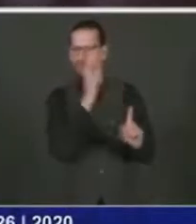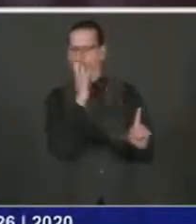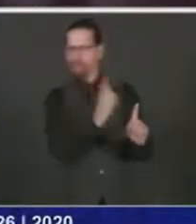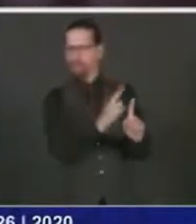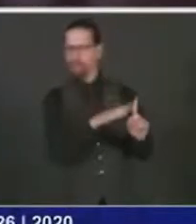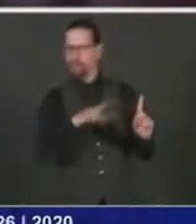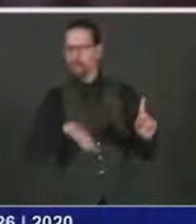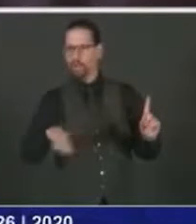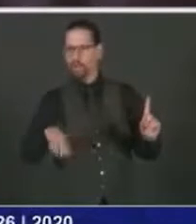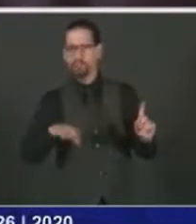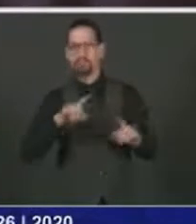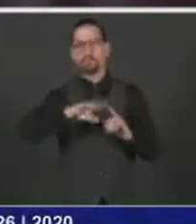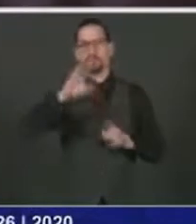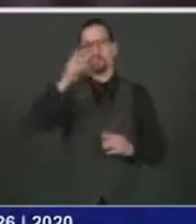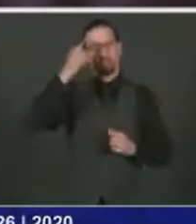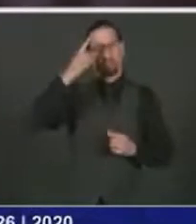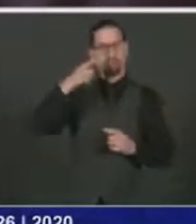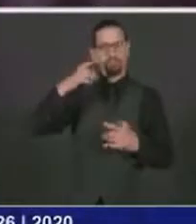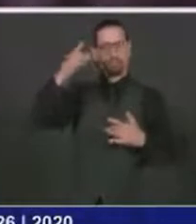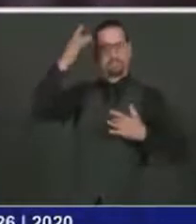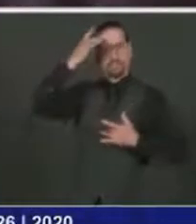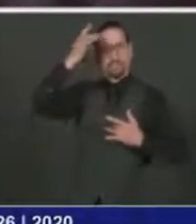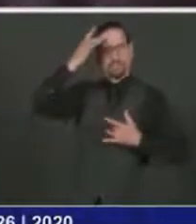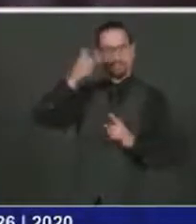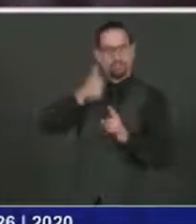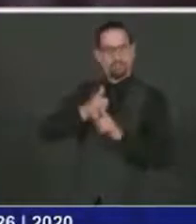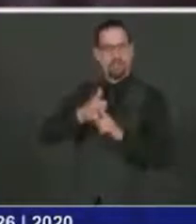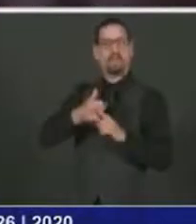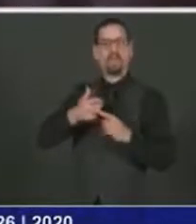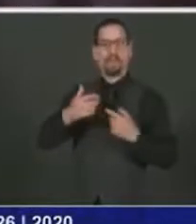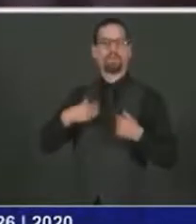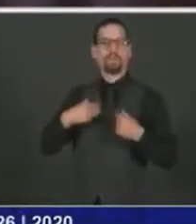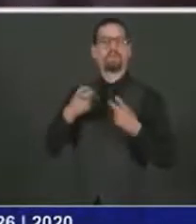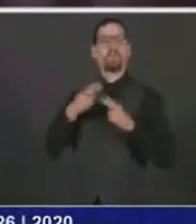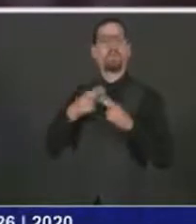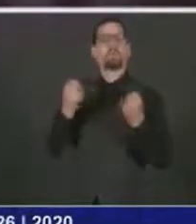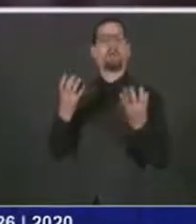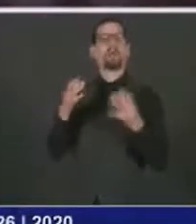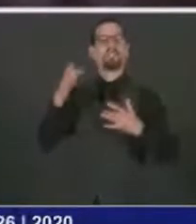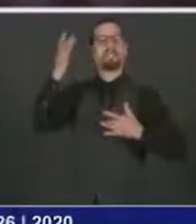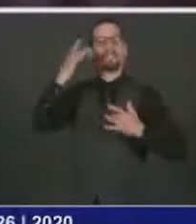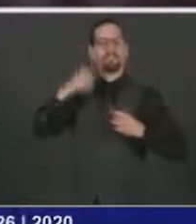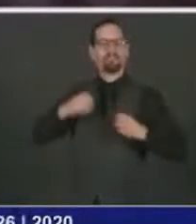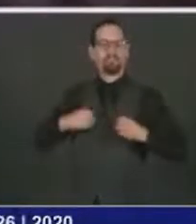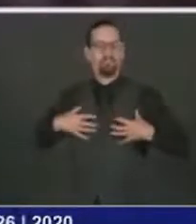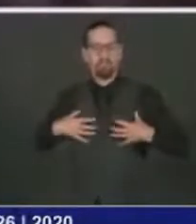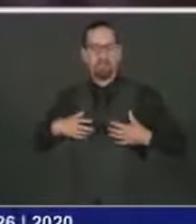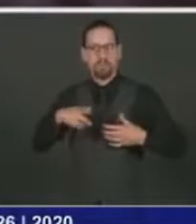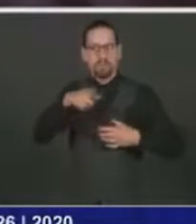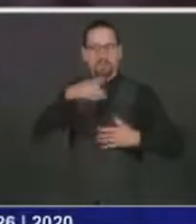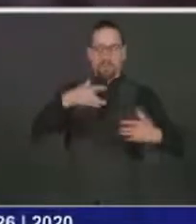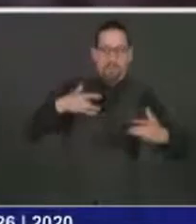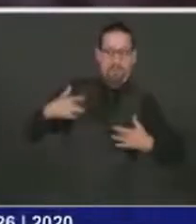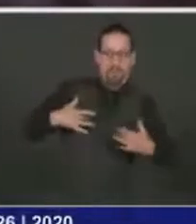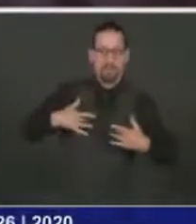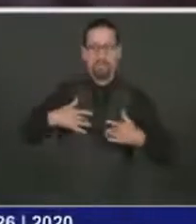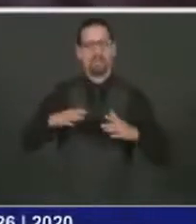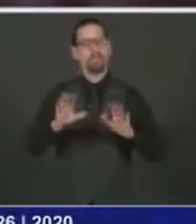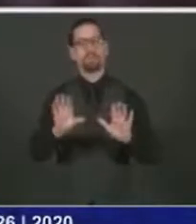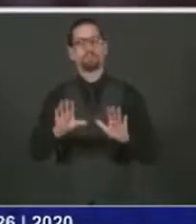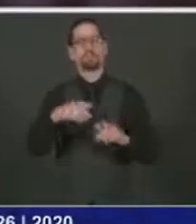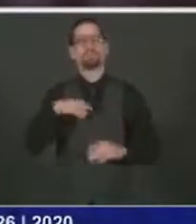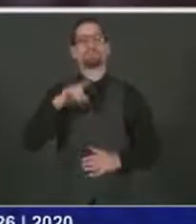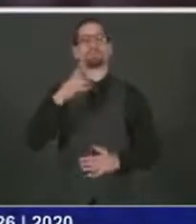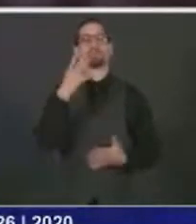multi-system inflammatory syndrome in children may sound concerning, but I want to reiterate that we are talking